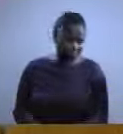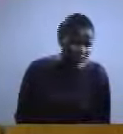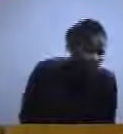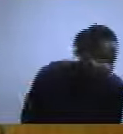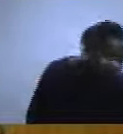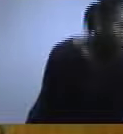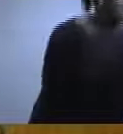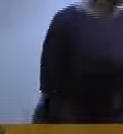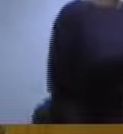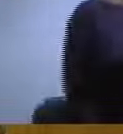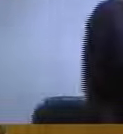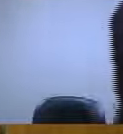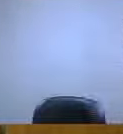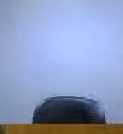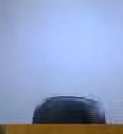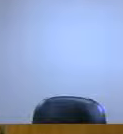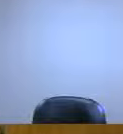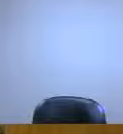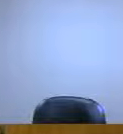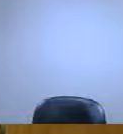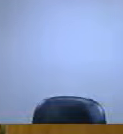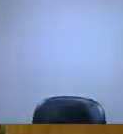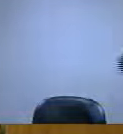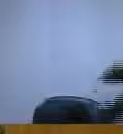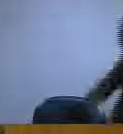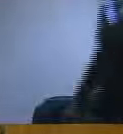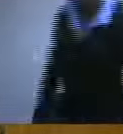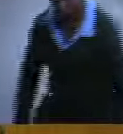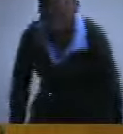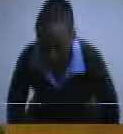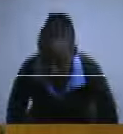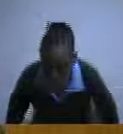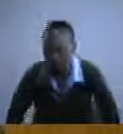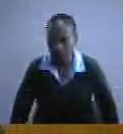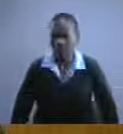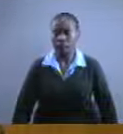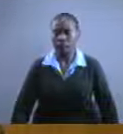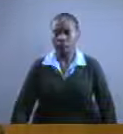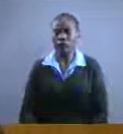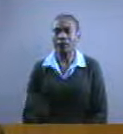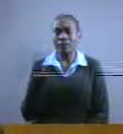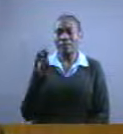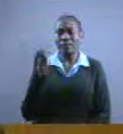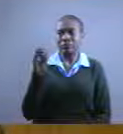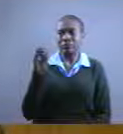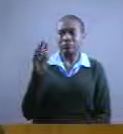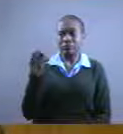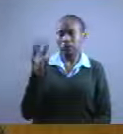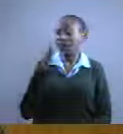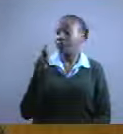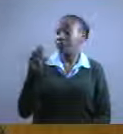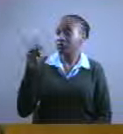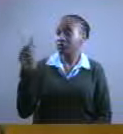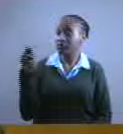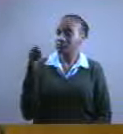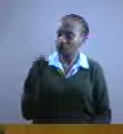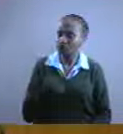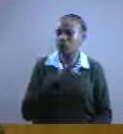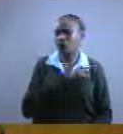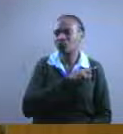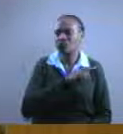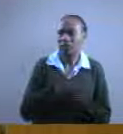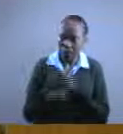current law, the R&D regime is available solely in respect of the R&D undertaken within South Africa.